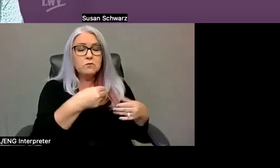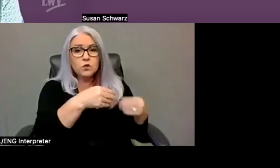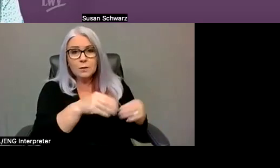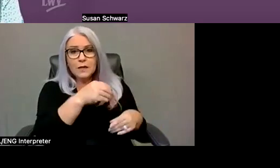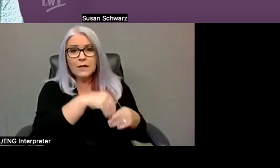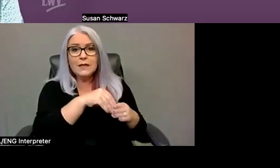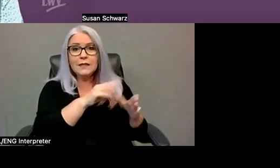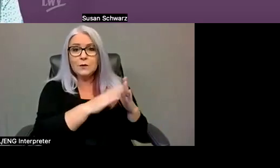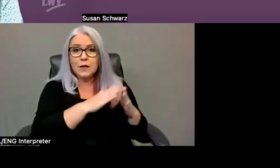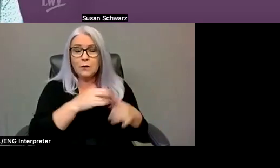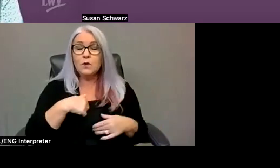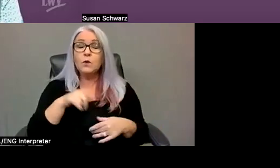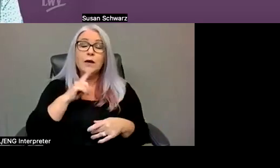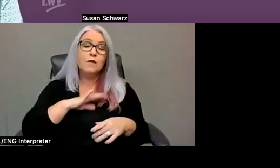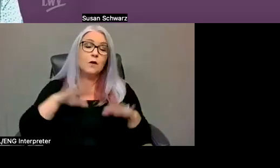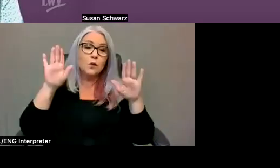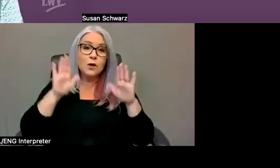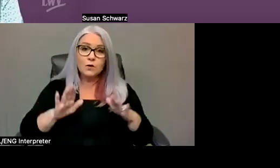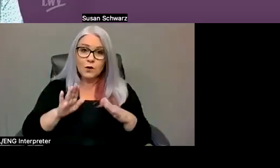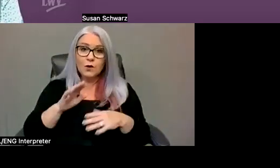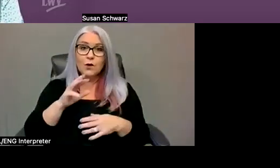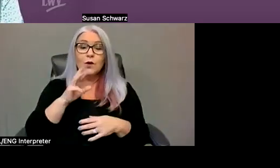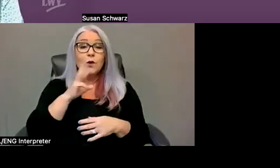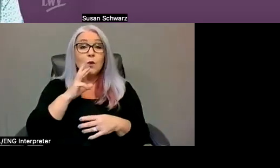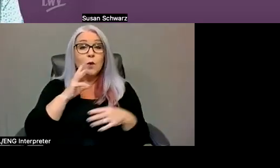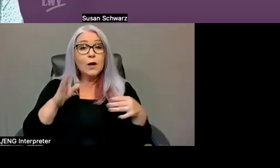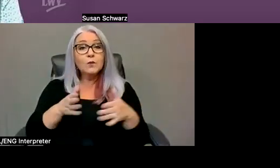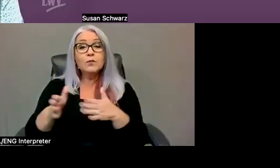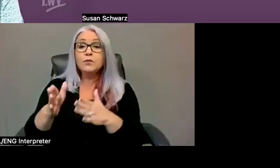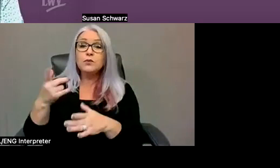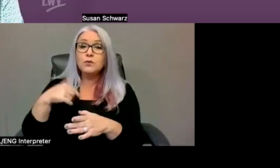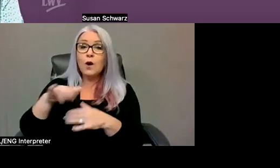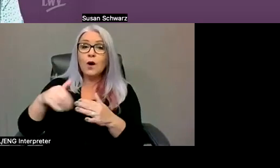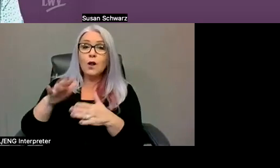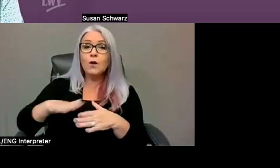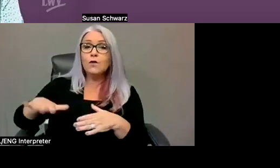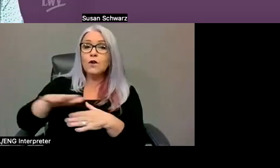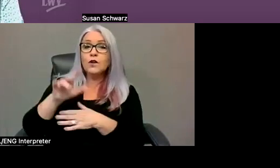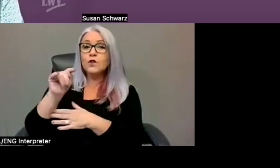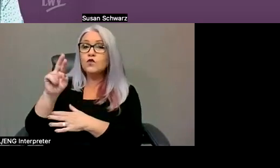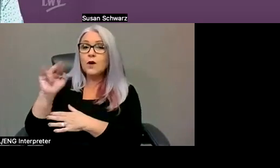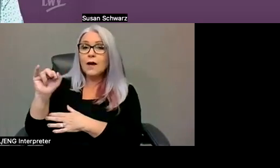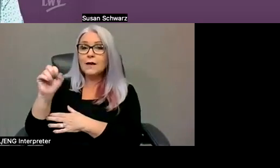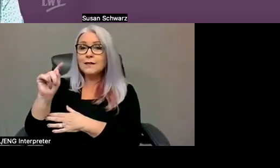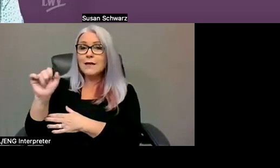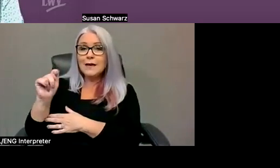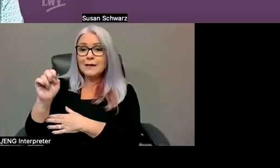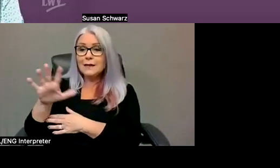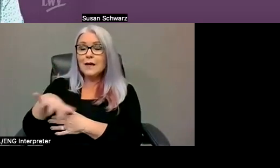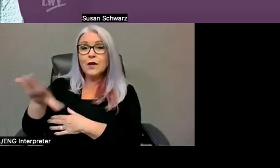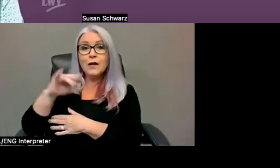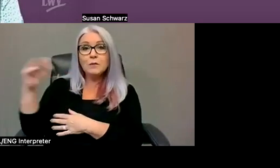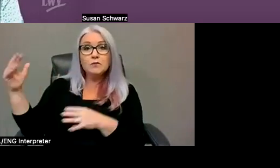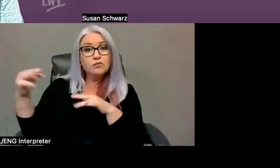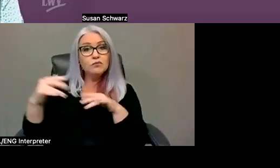wonderful waterfront, which draws people from all over the tri-state area. And it's one of our goals is to, and